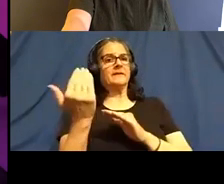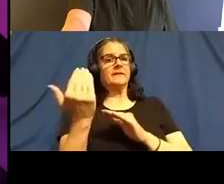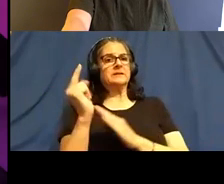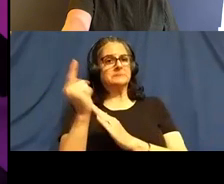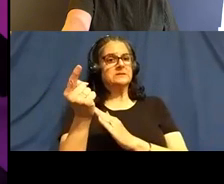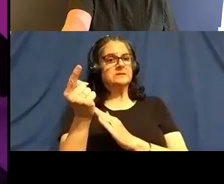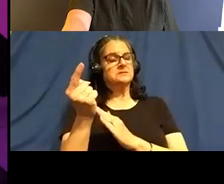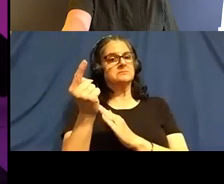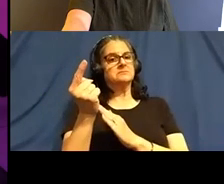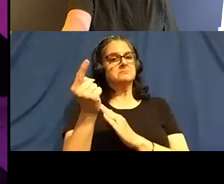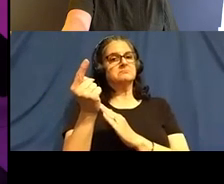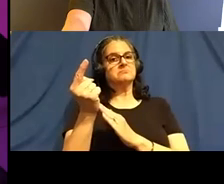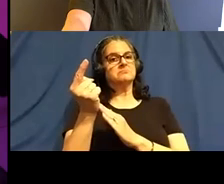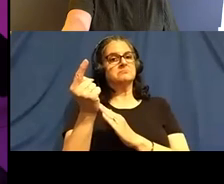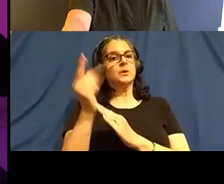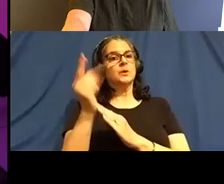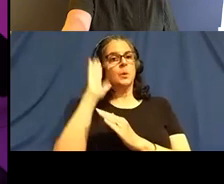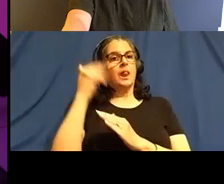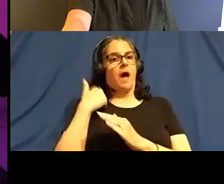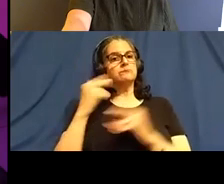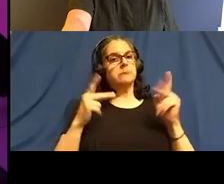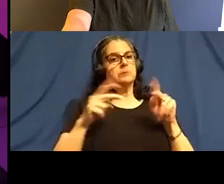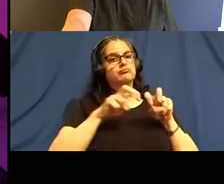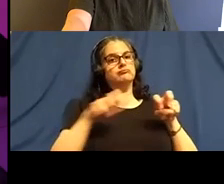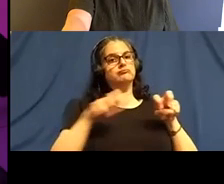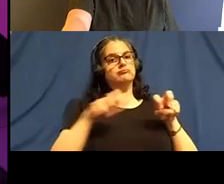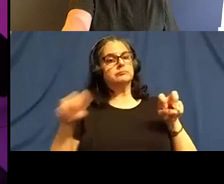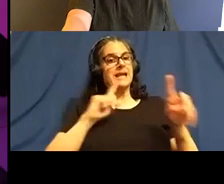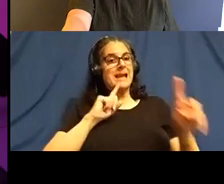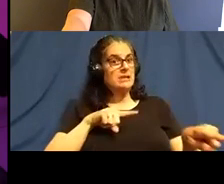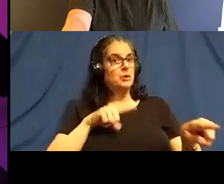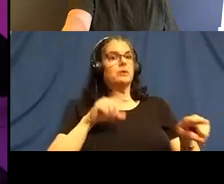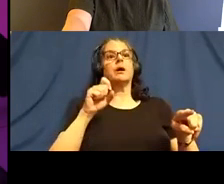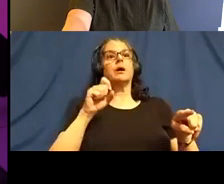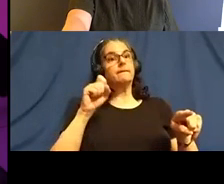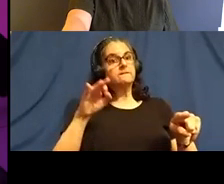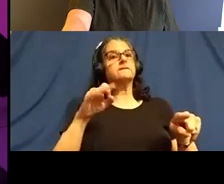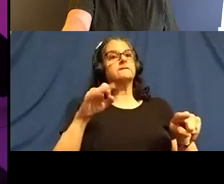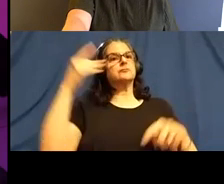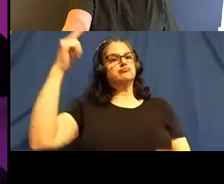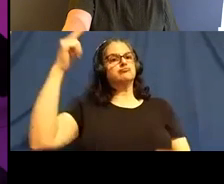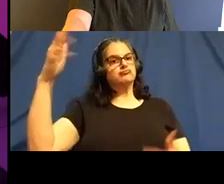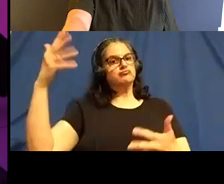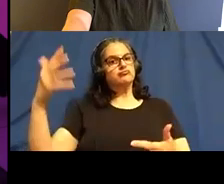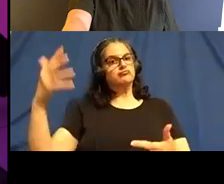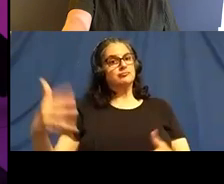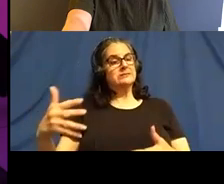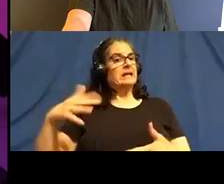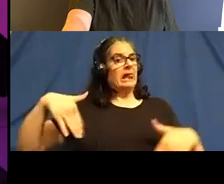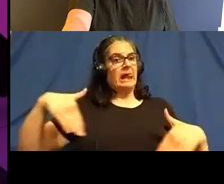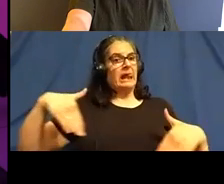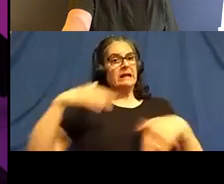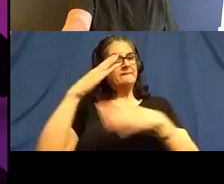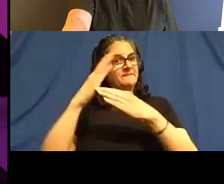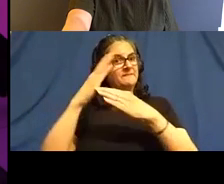and answer panel. If we're not able to get to your question, don't worry, we will be going through all of them and then posting